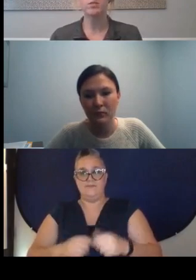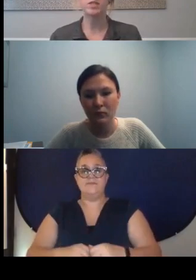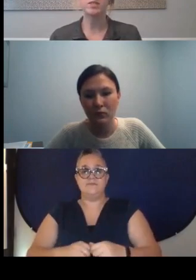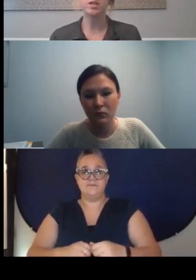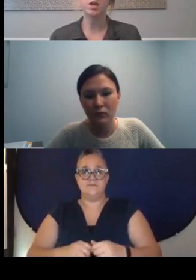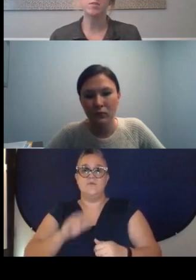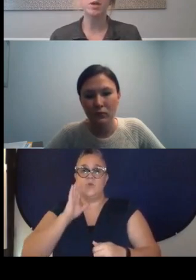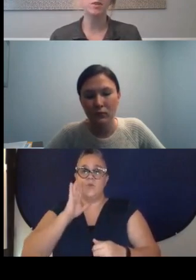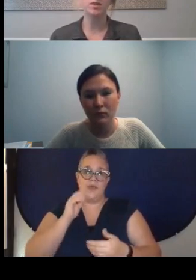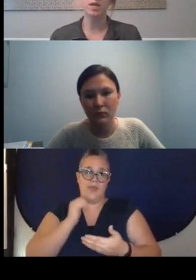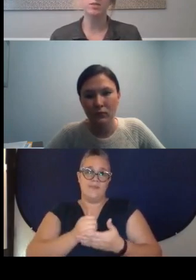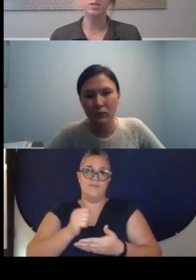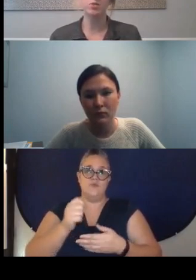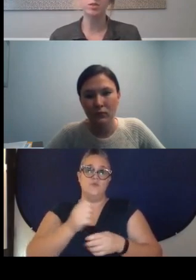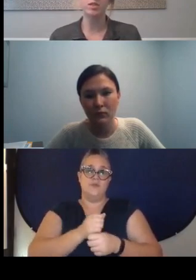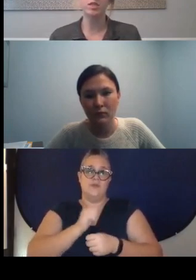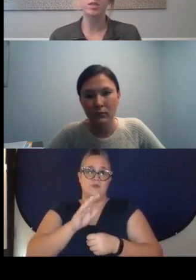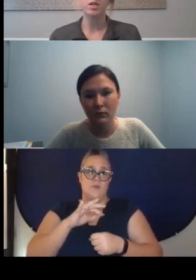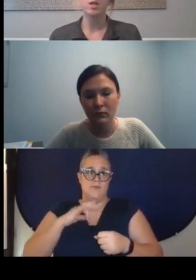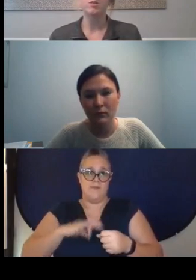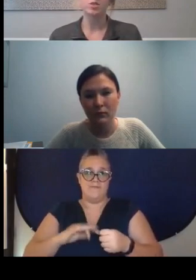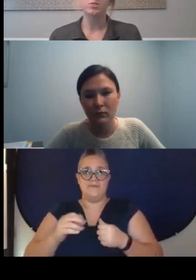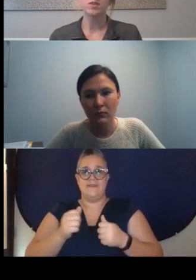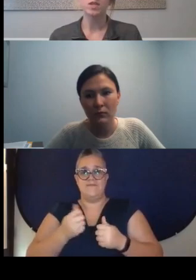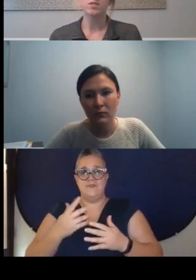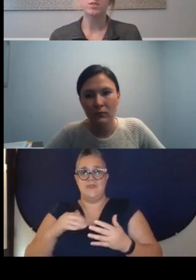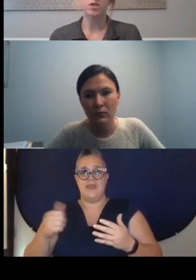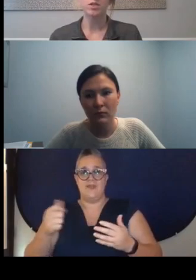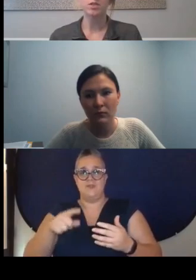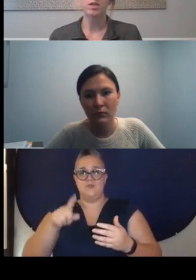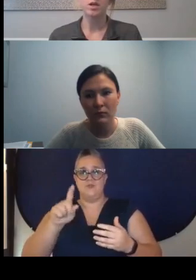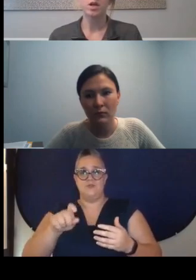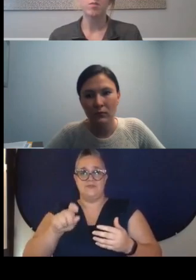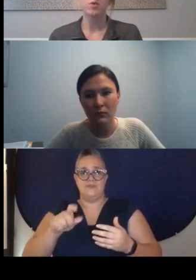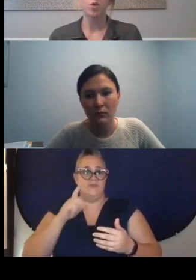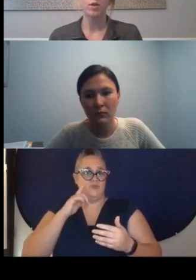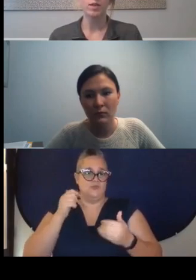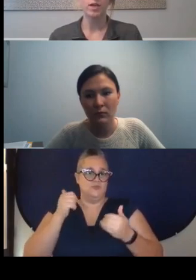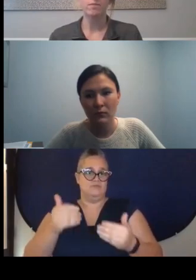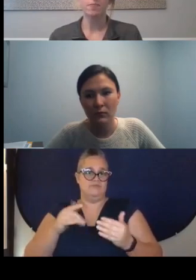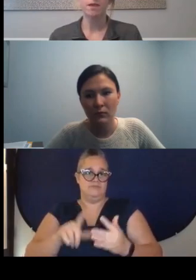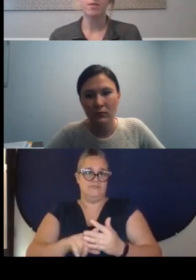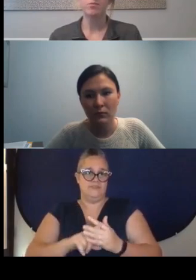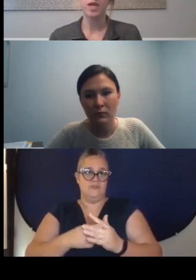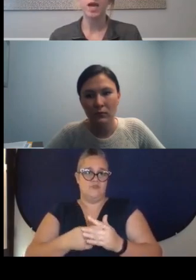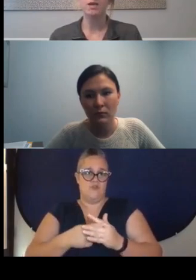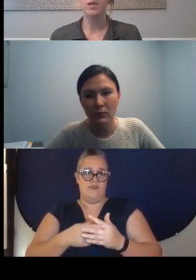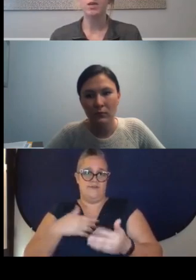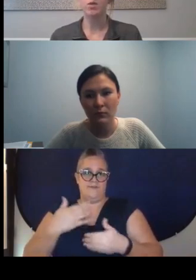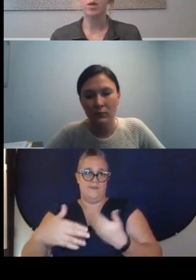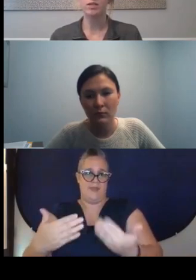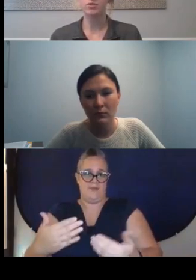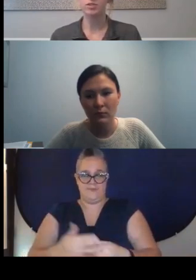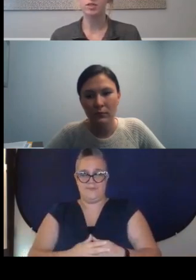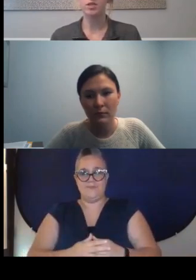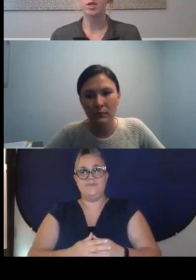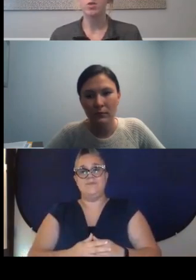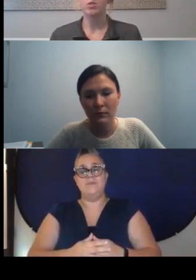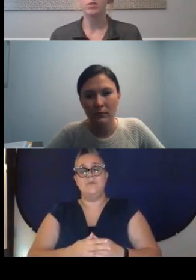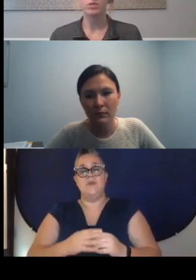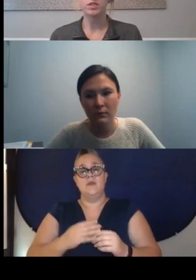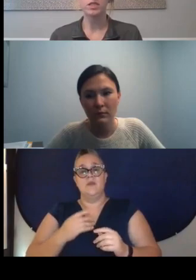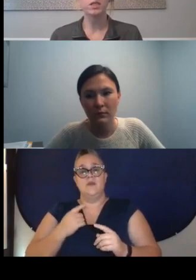your benefits, everything else that you would need in terms of getting started going there. And then we have a whole, actually,